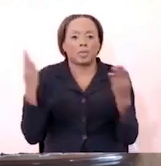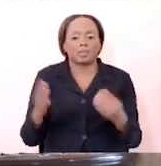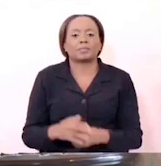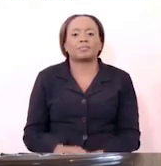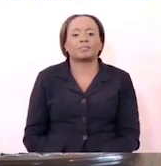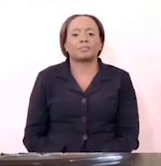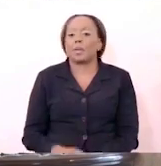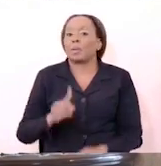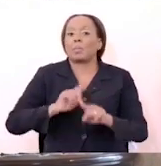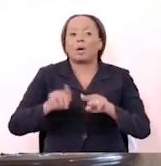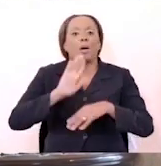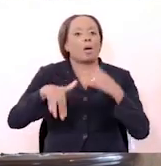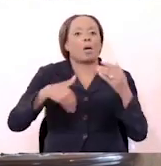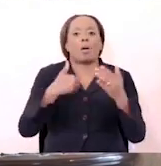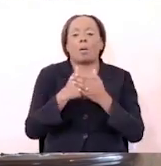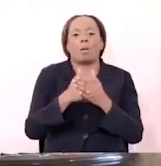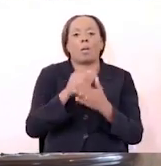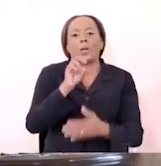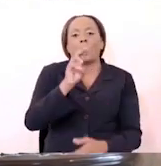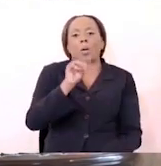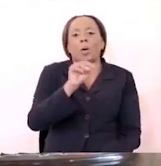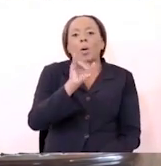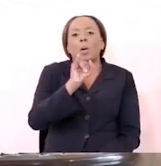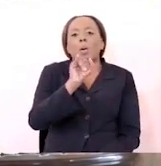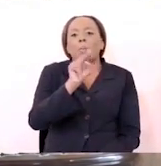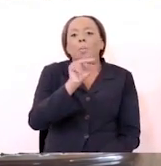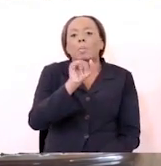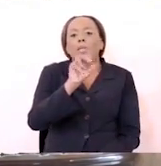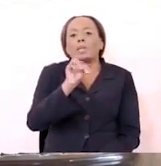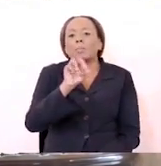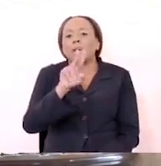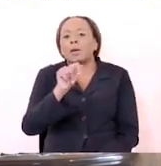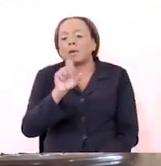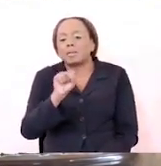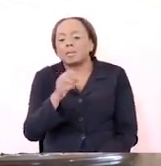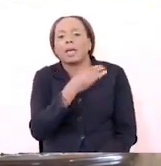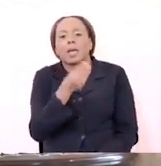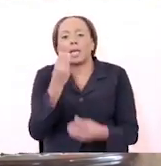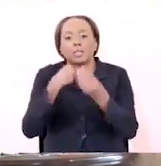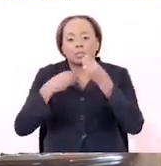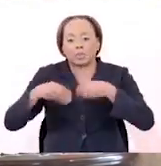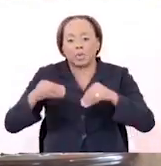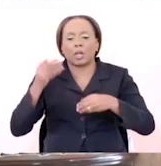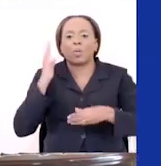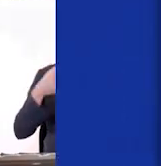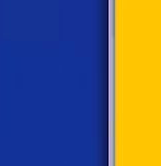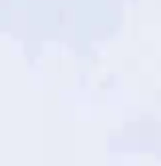because we are asking people to just cool it and stop.